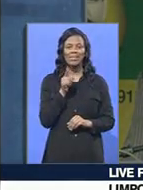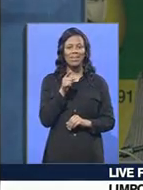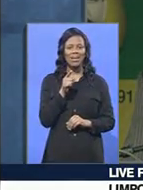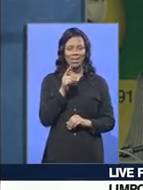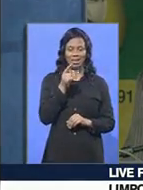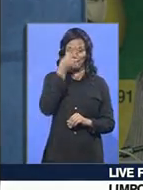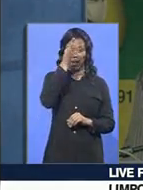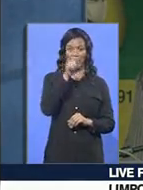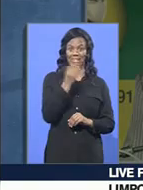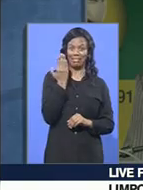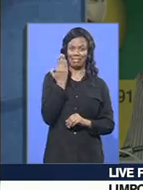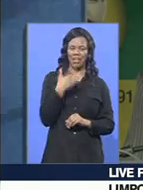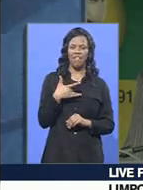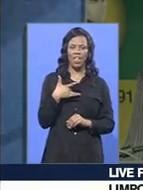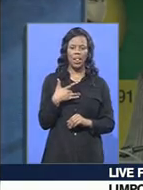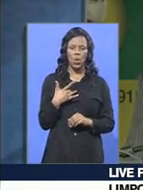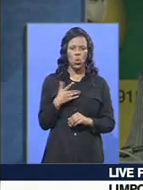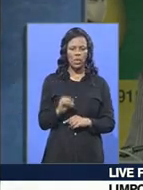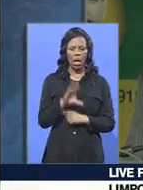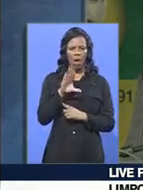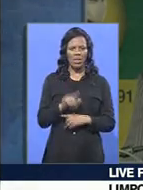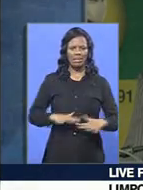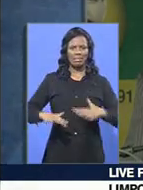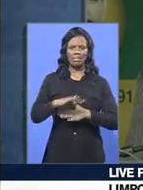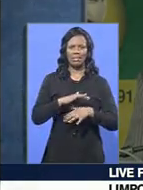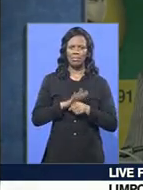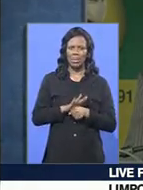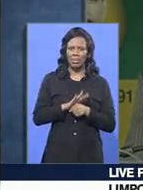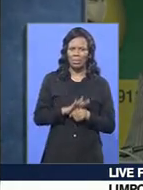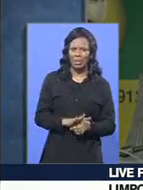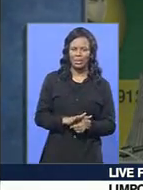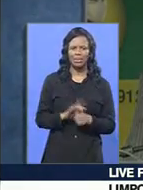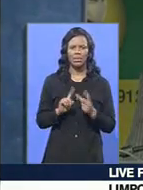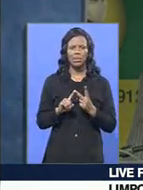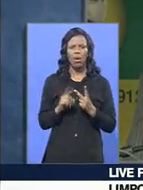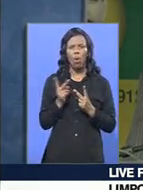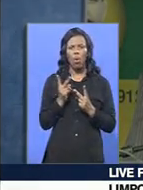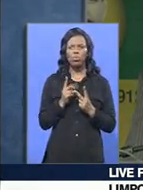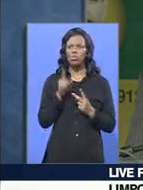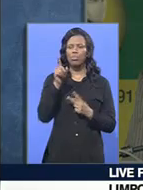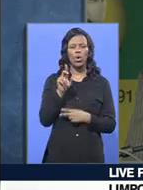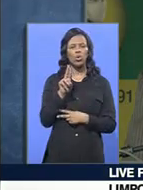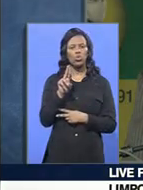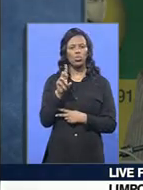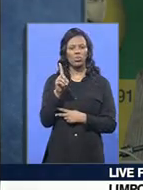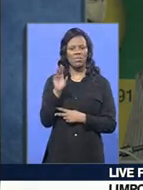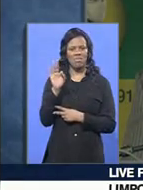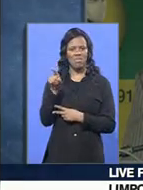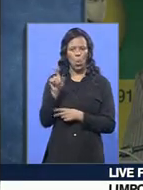pressure internally mounted by the mass democratic movement led by the United Democratic